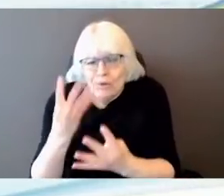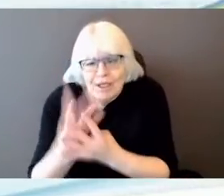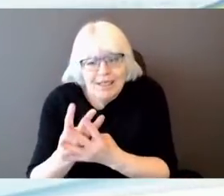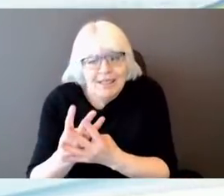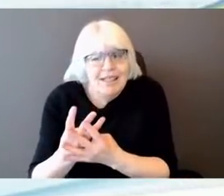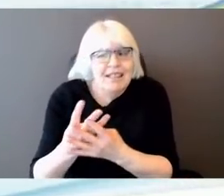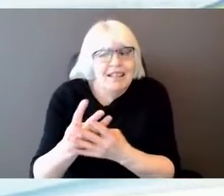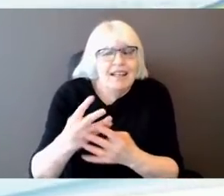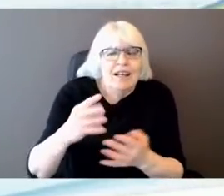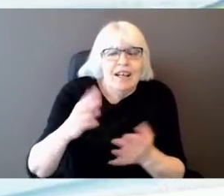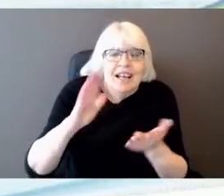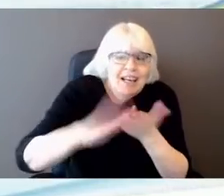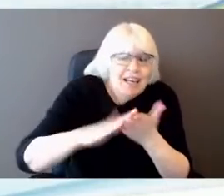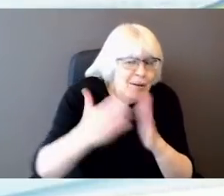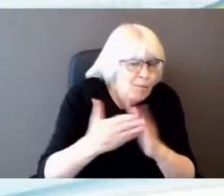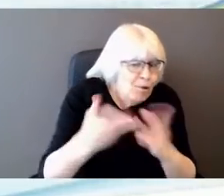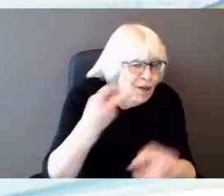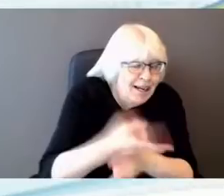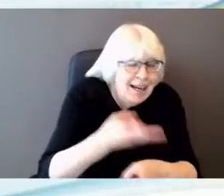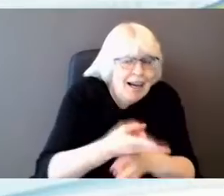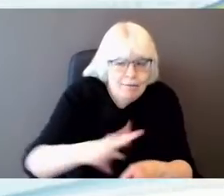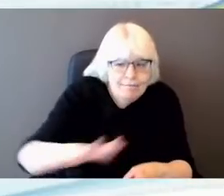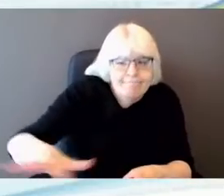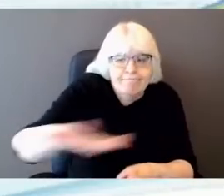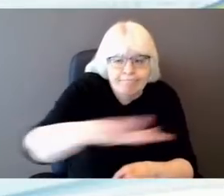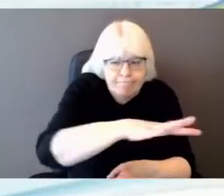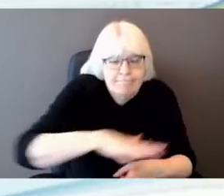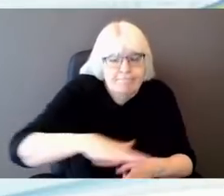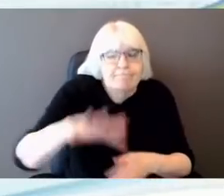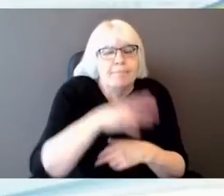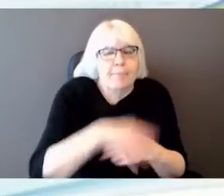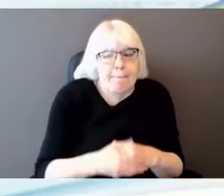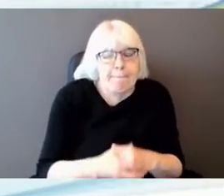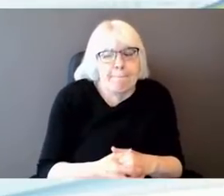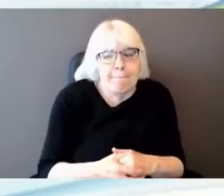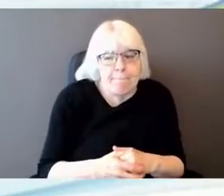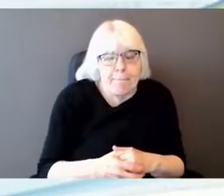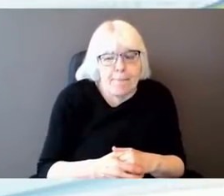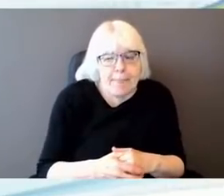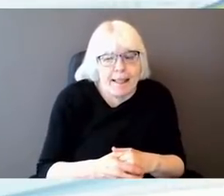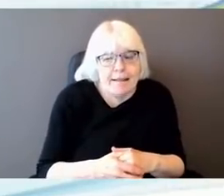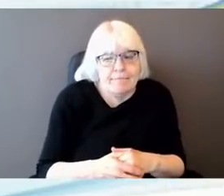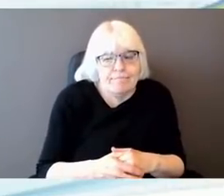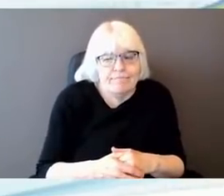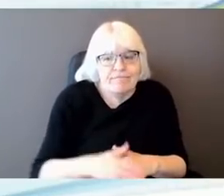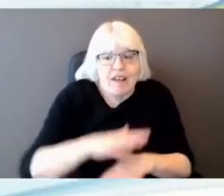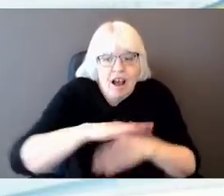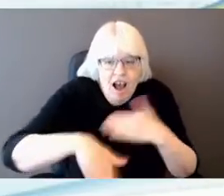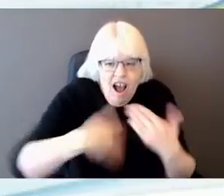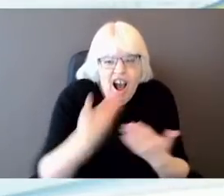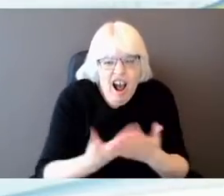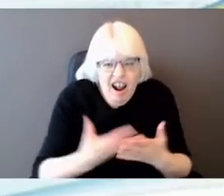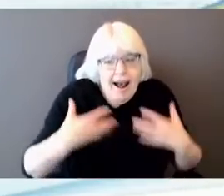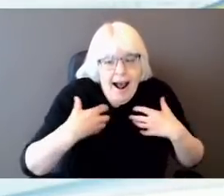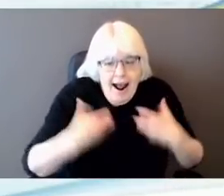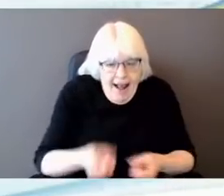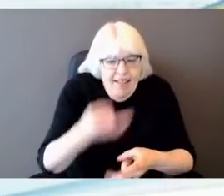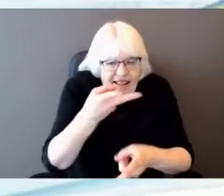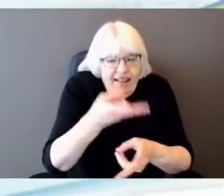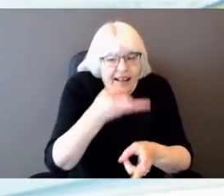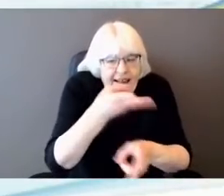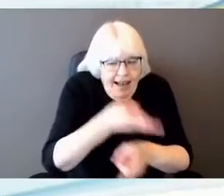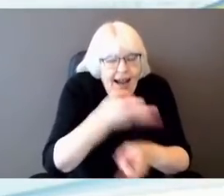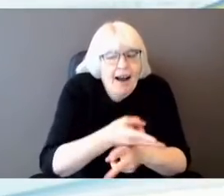facilities, correctional centers, as well as acute care facilities. And so similar to the first two indicators, we are